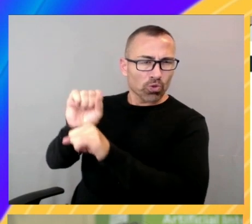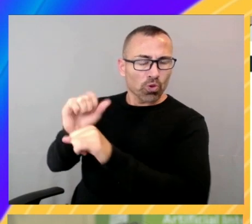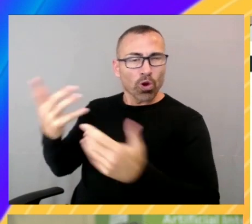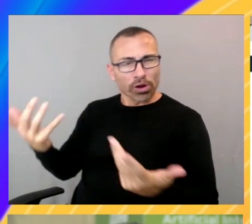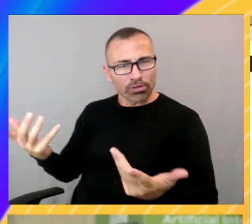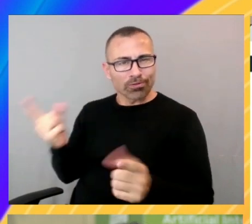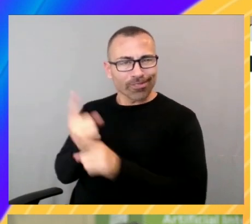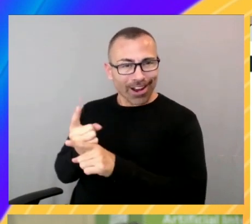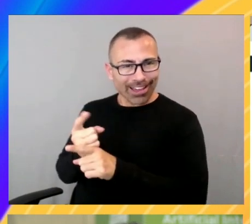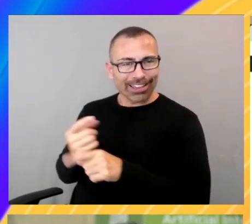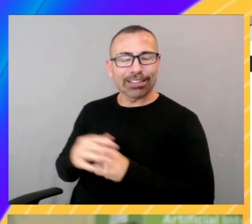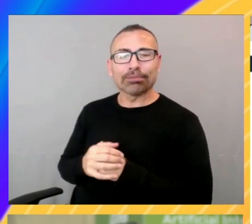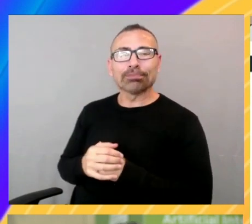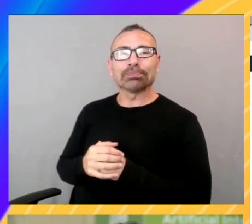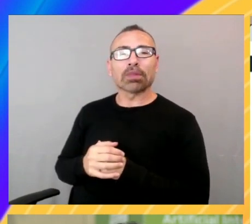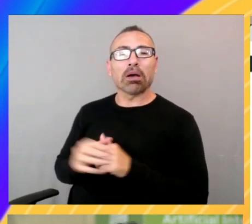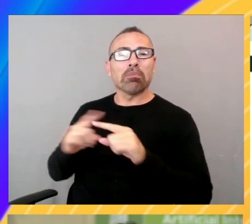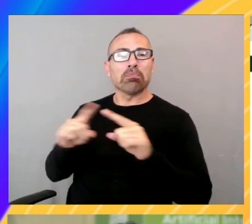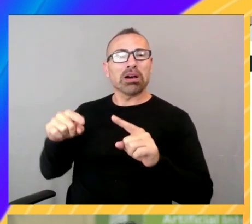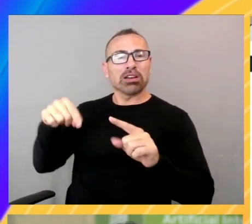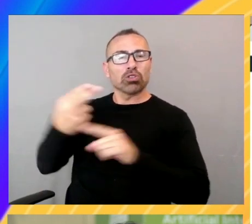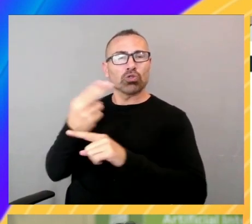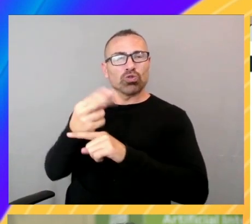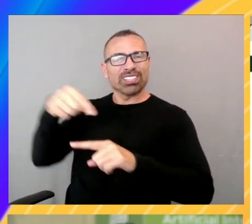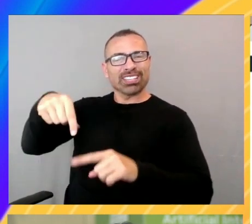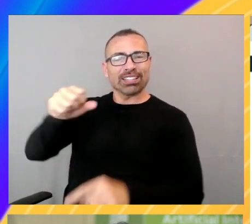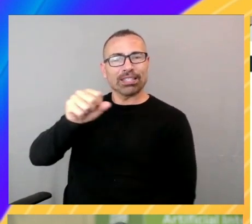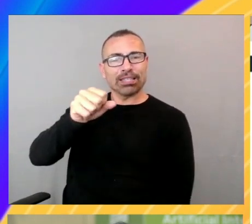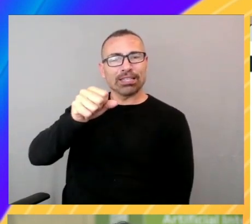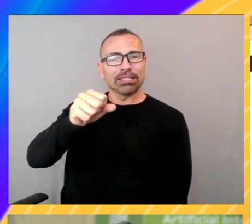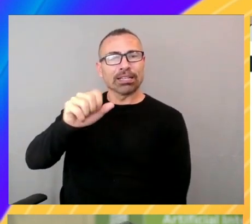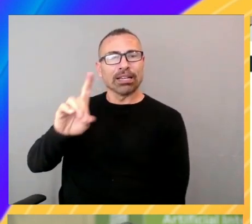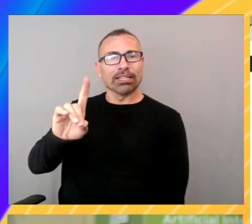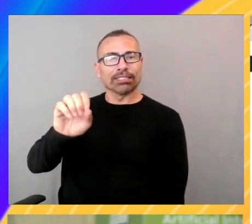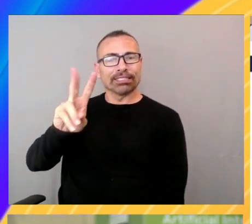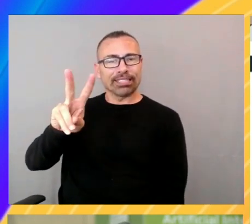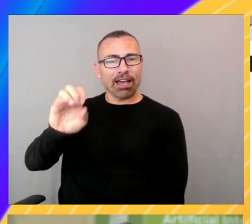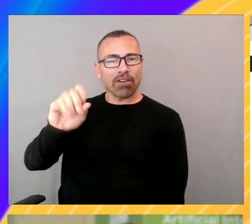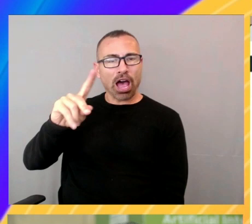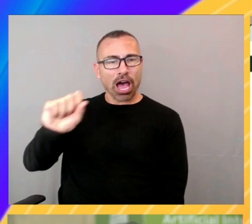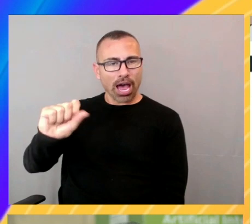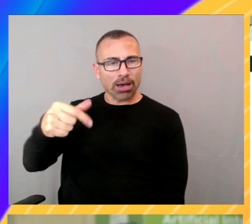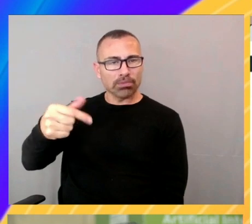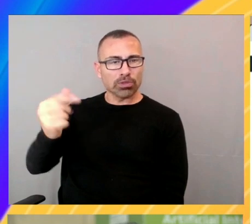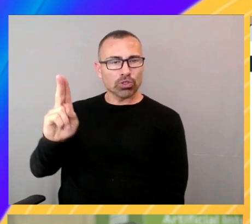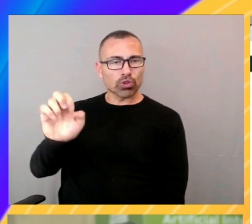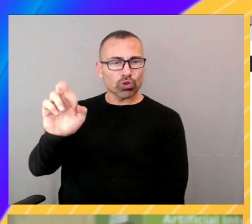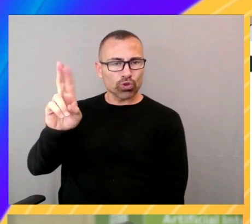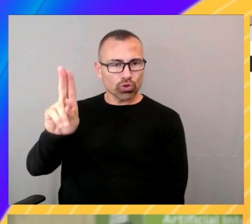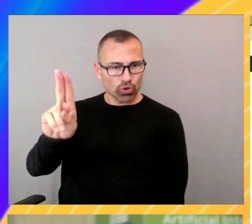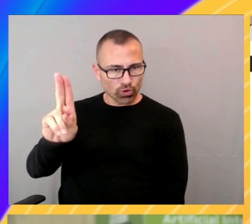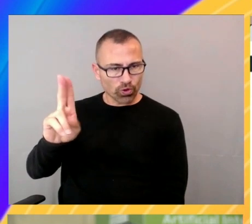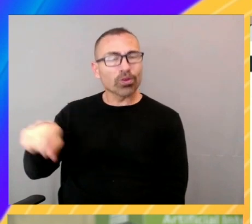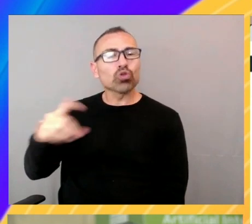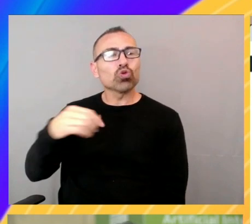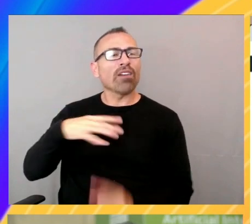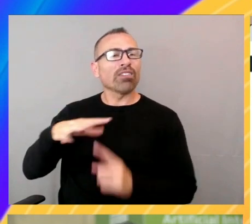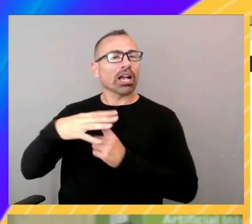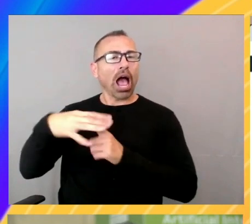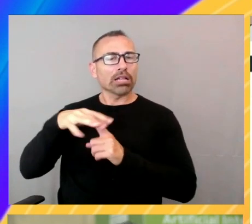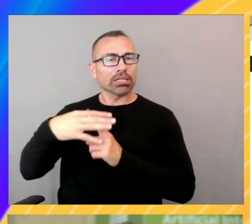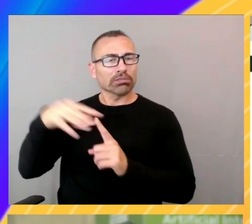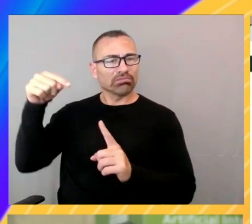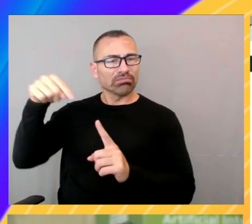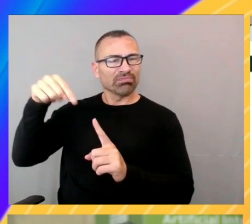on the DevOps Guru, like I mentioned before, it's give you all the context, what's happening around it, also give